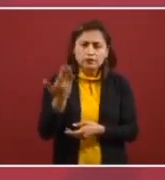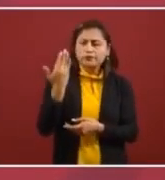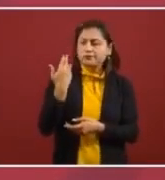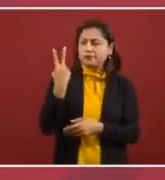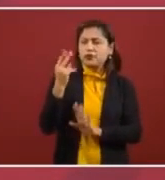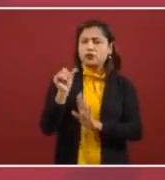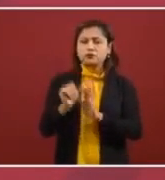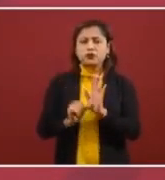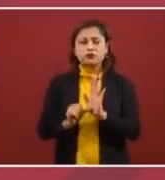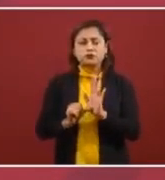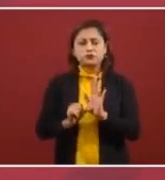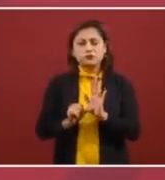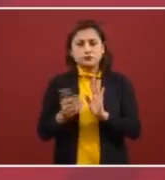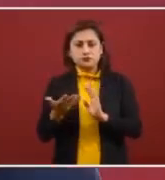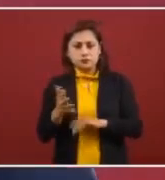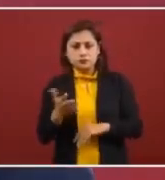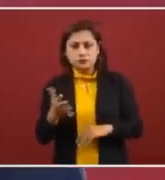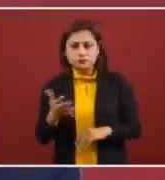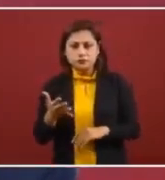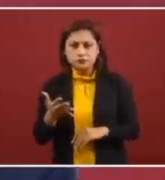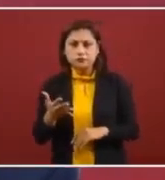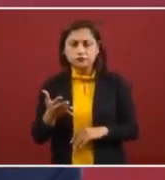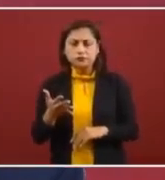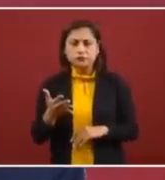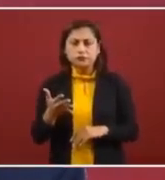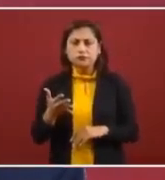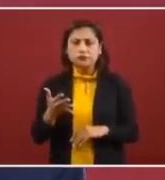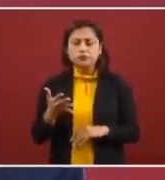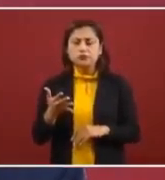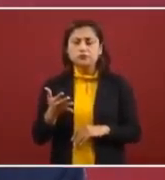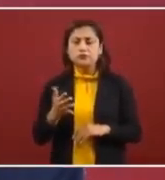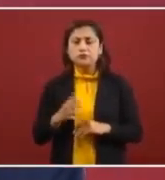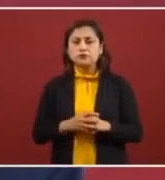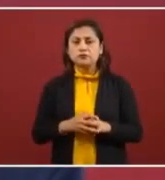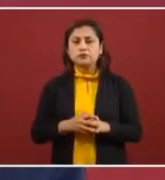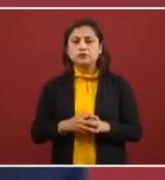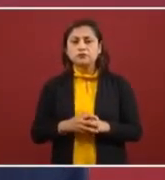approximately. And there was already,